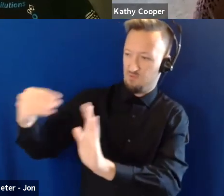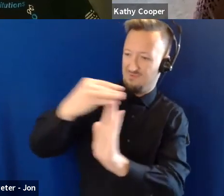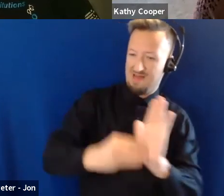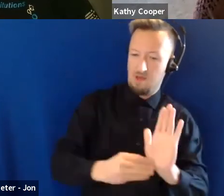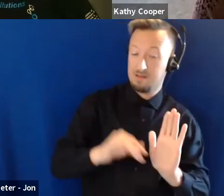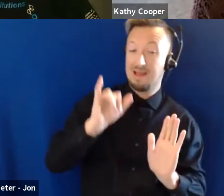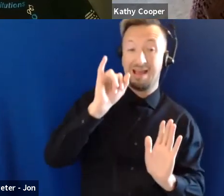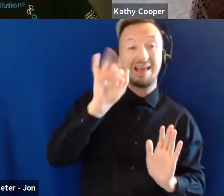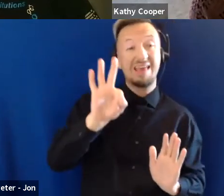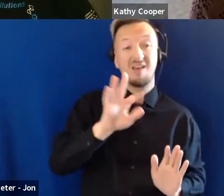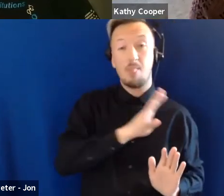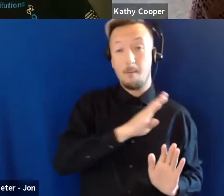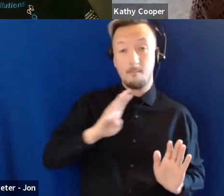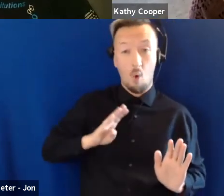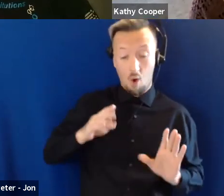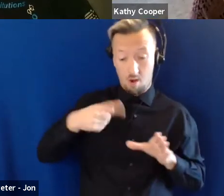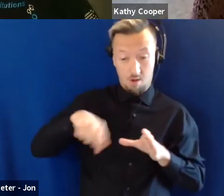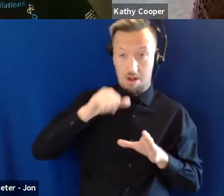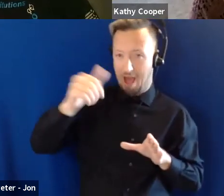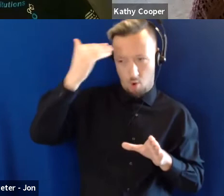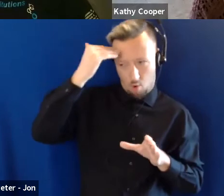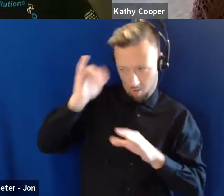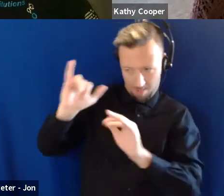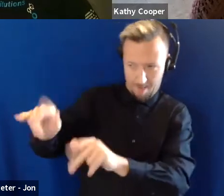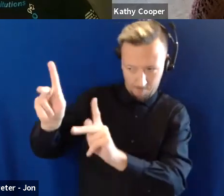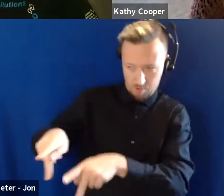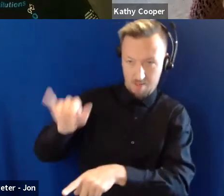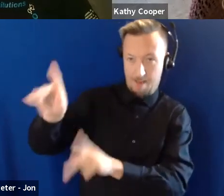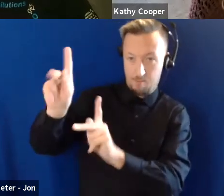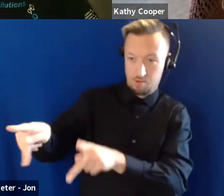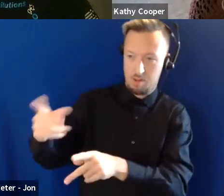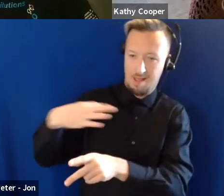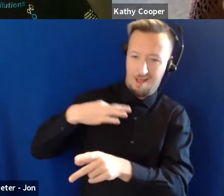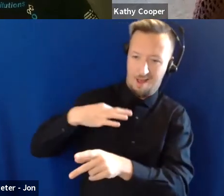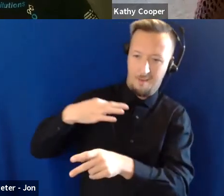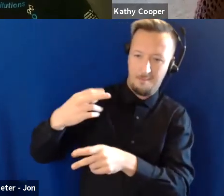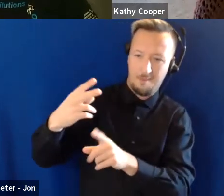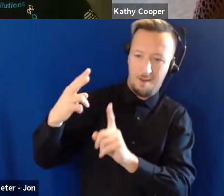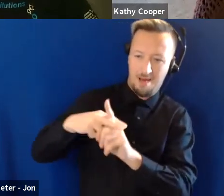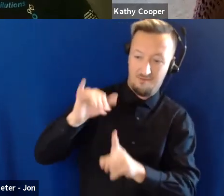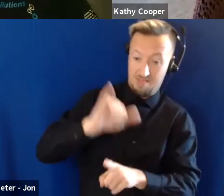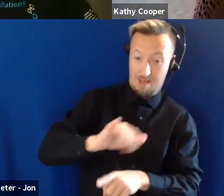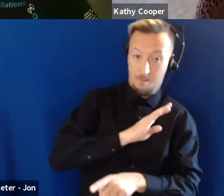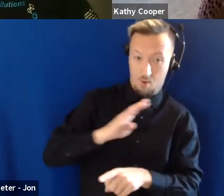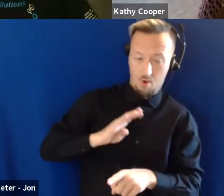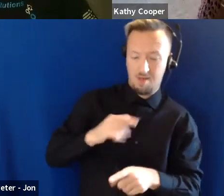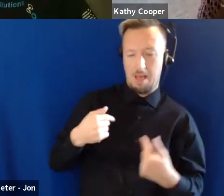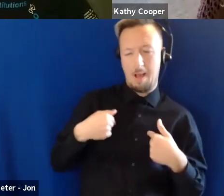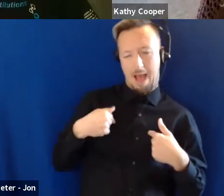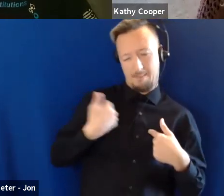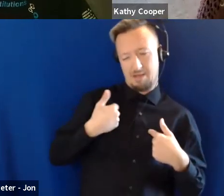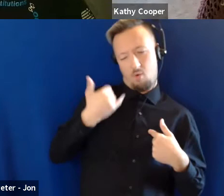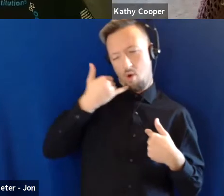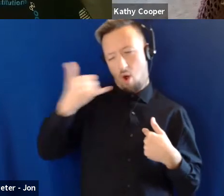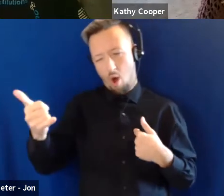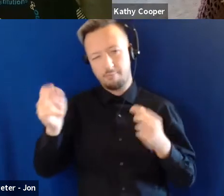the person that is applying for our board, then I will call them and kind of interview them just to